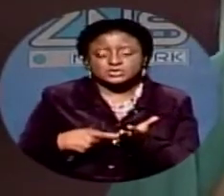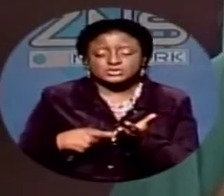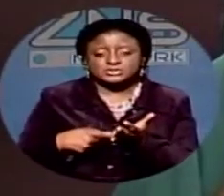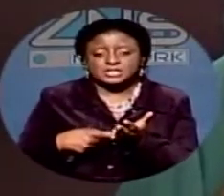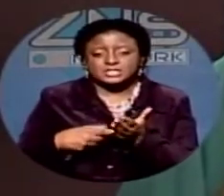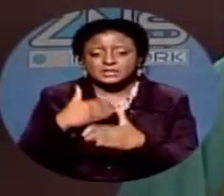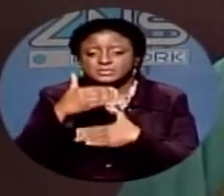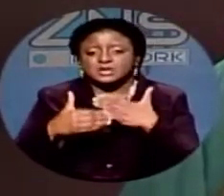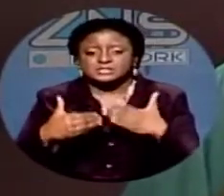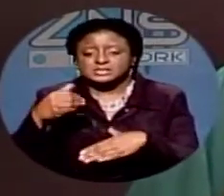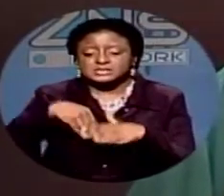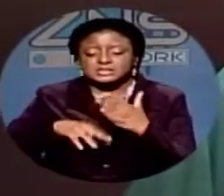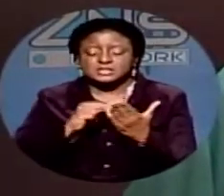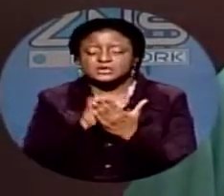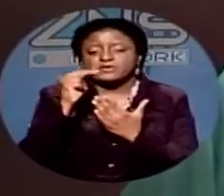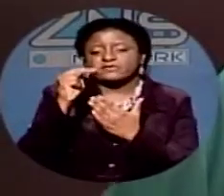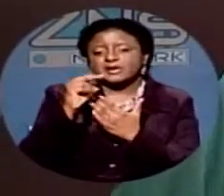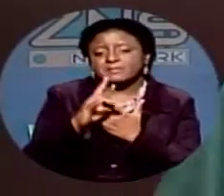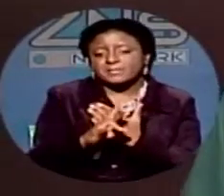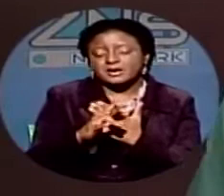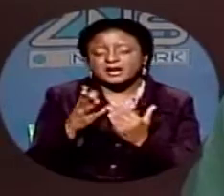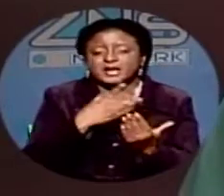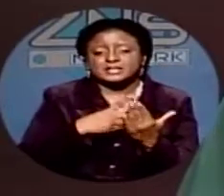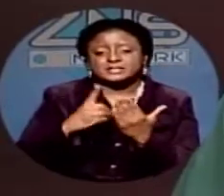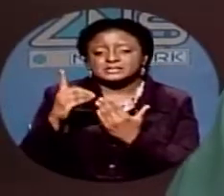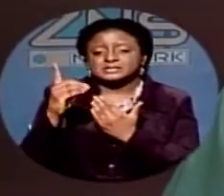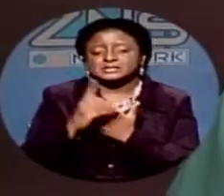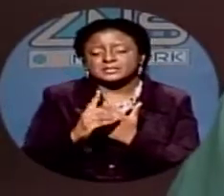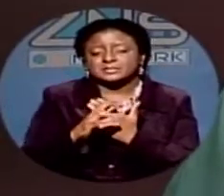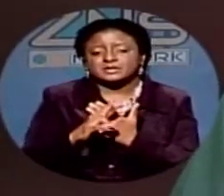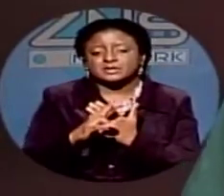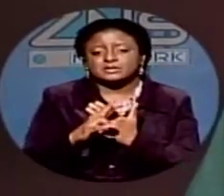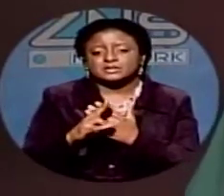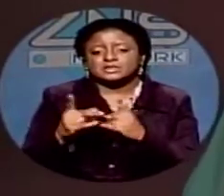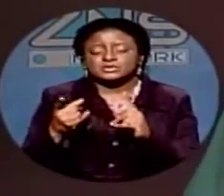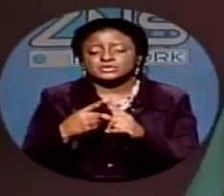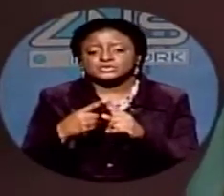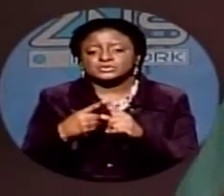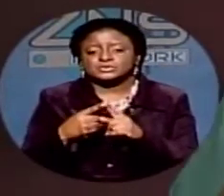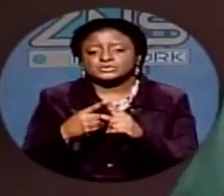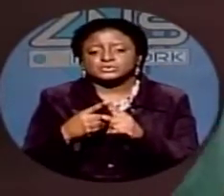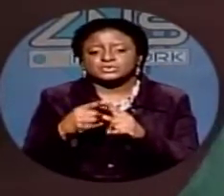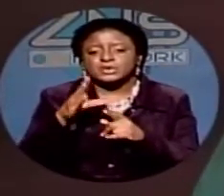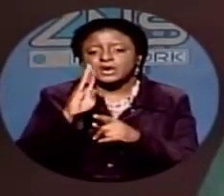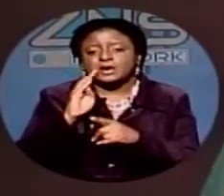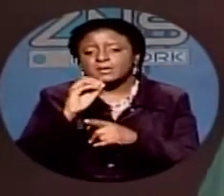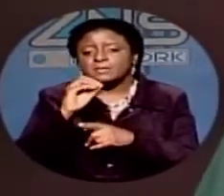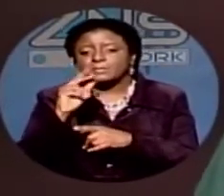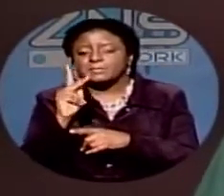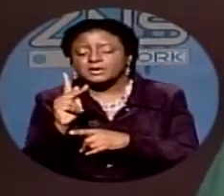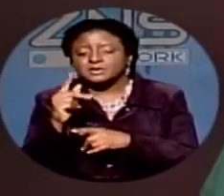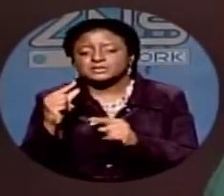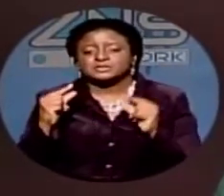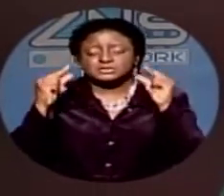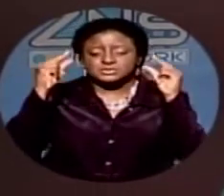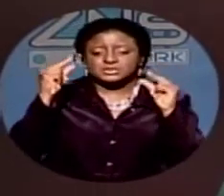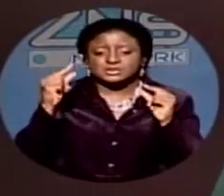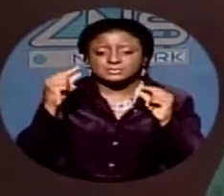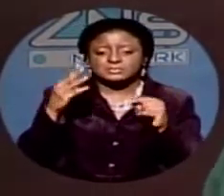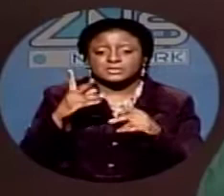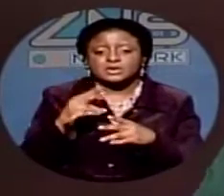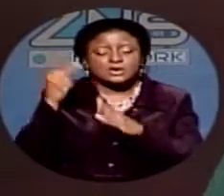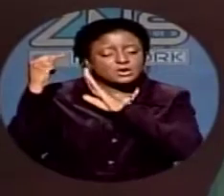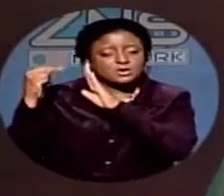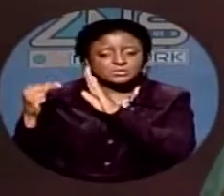in November, December, to really book the gymnasium and to really figure out hotels and ground transportation. So the Summer